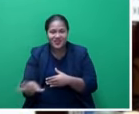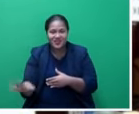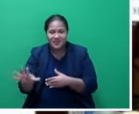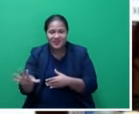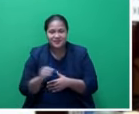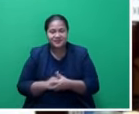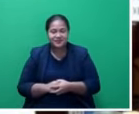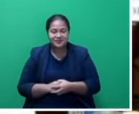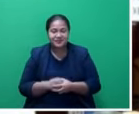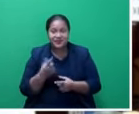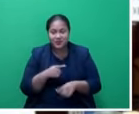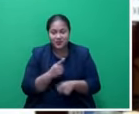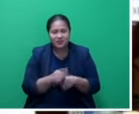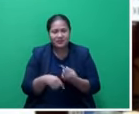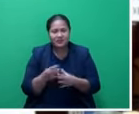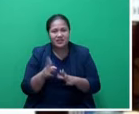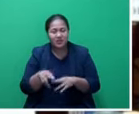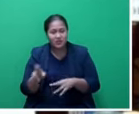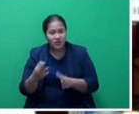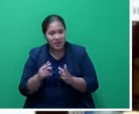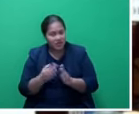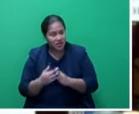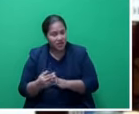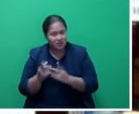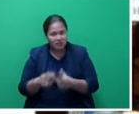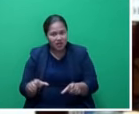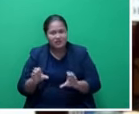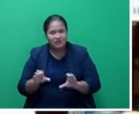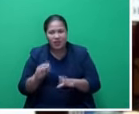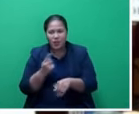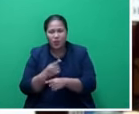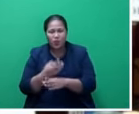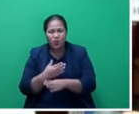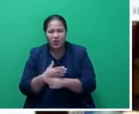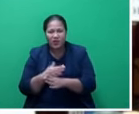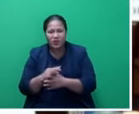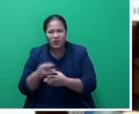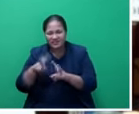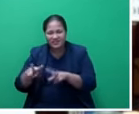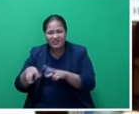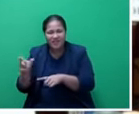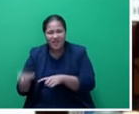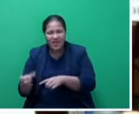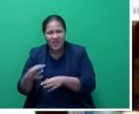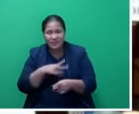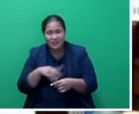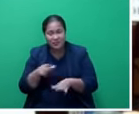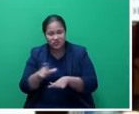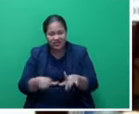as we speak, Nosori Town Council is working with the surveyor and Ministry of Lands in getting the boundary